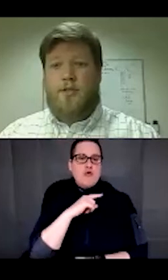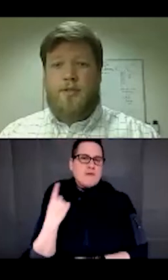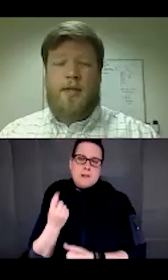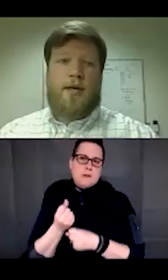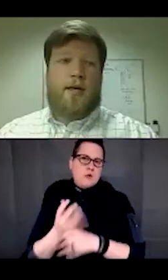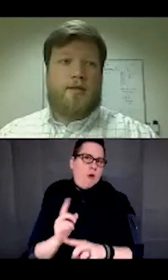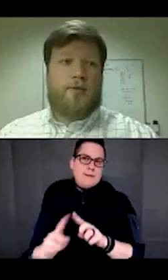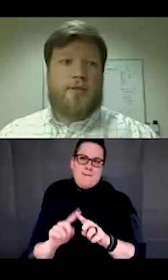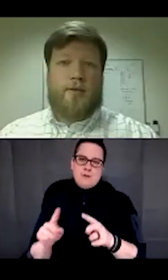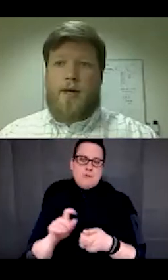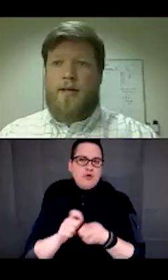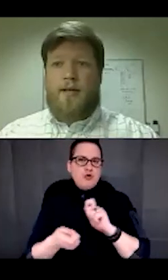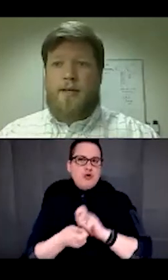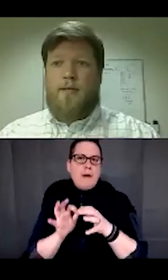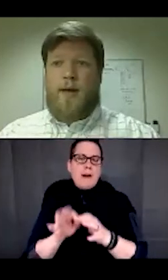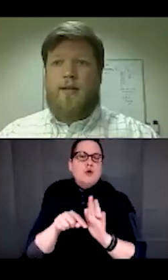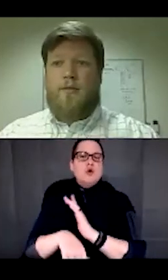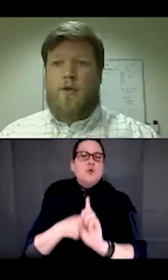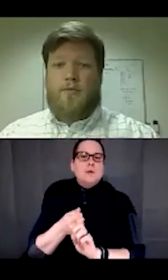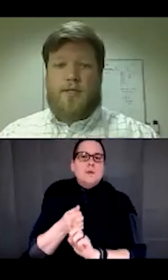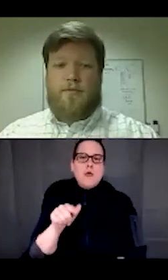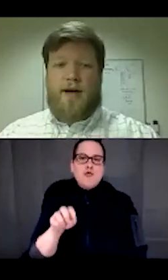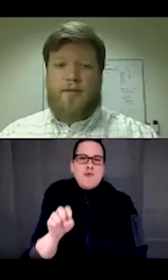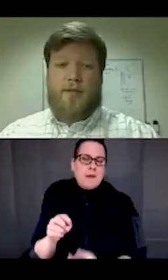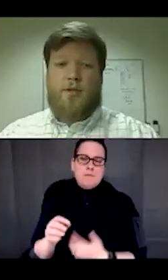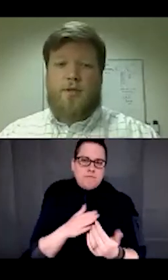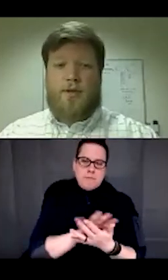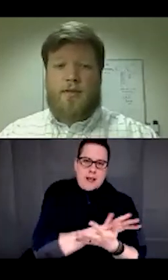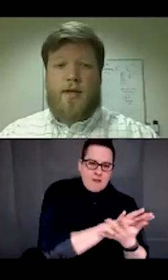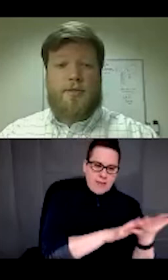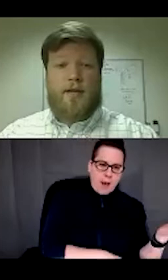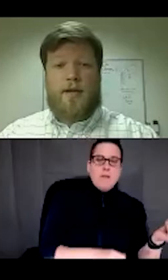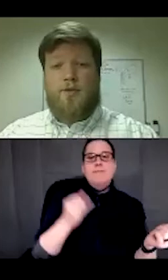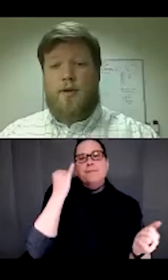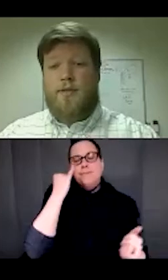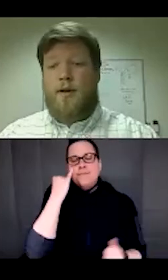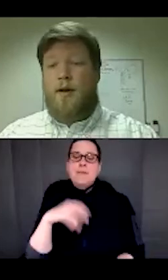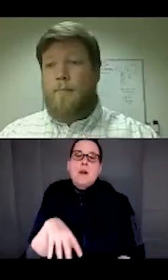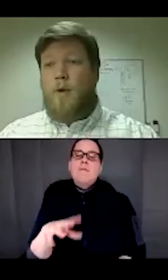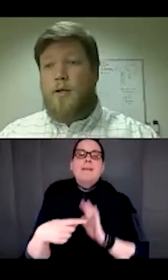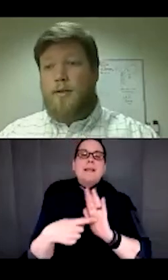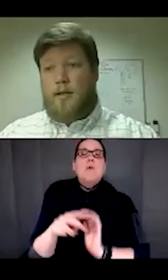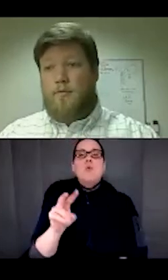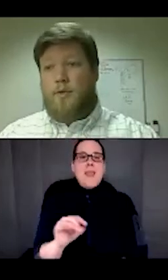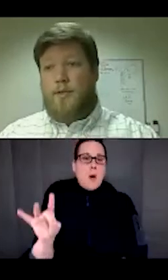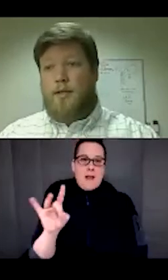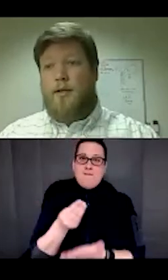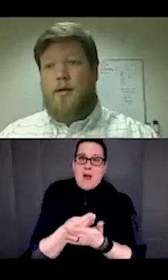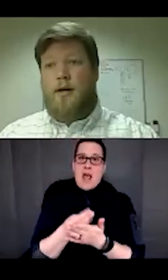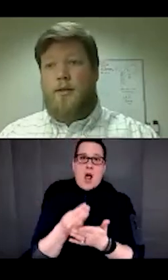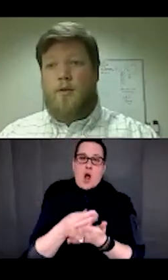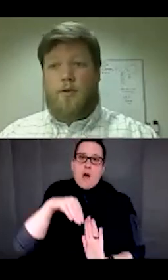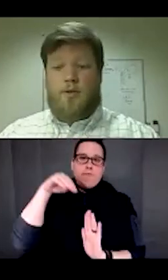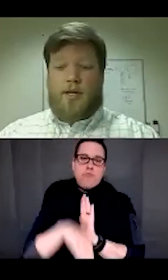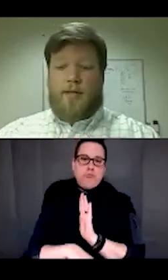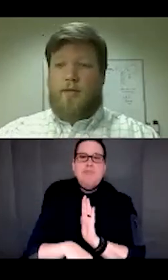different changes in the suicide rate, independent of all of these other factors, like the 2008 financial crisis, markedly influencing